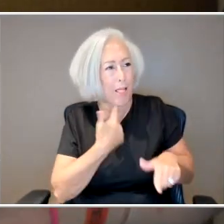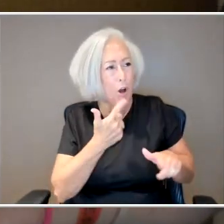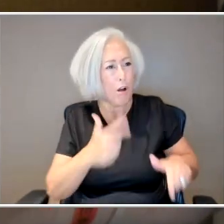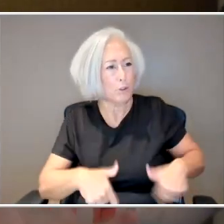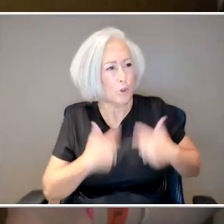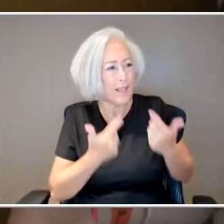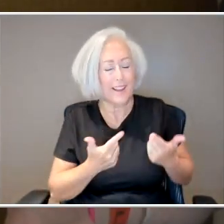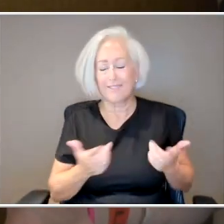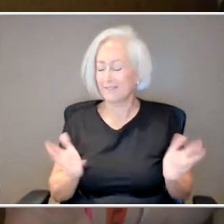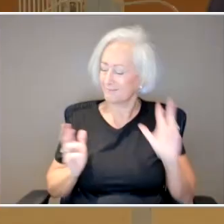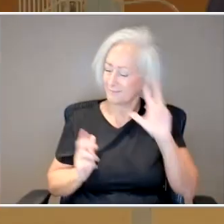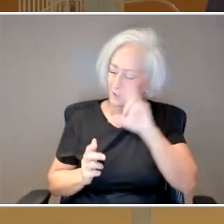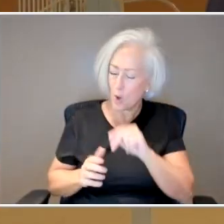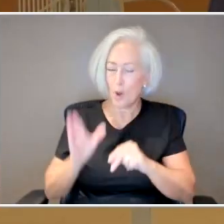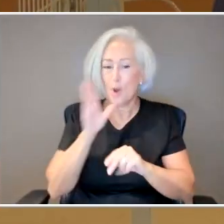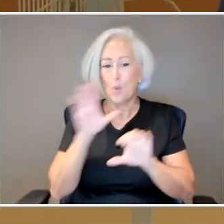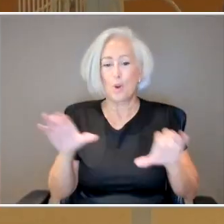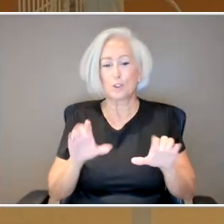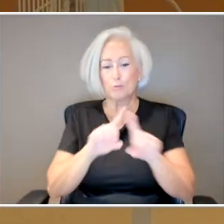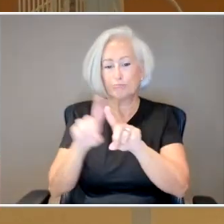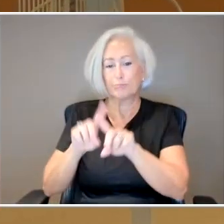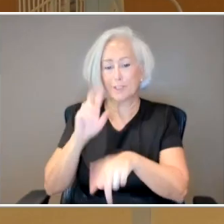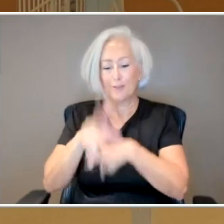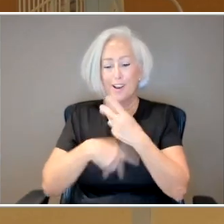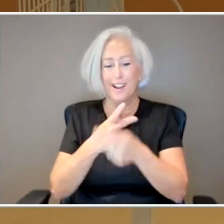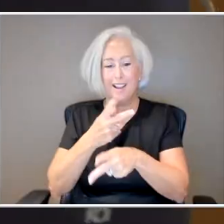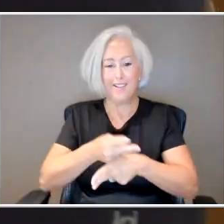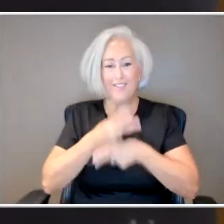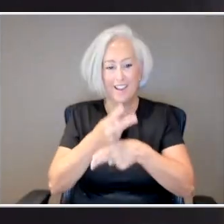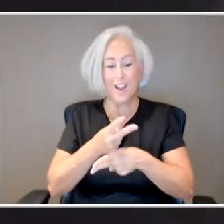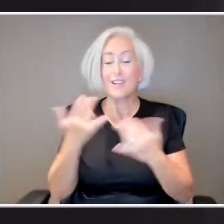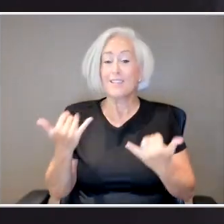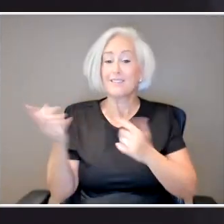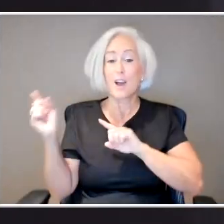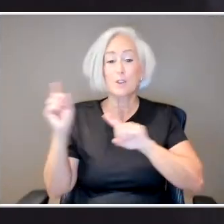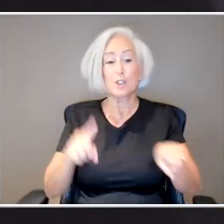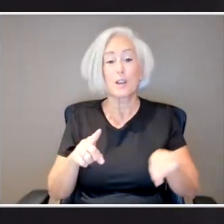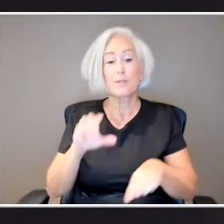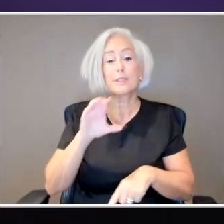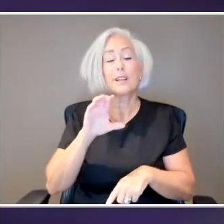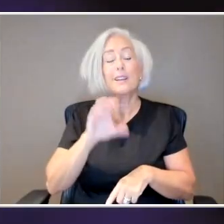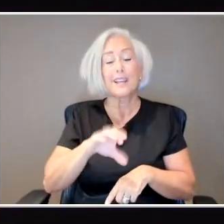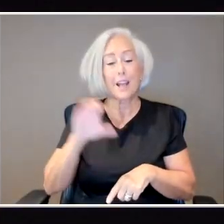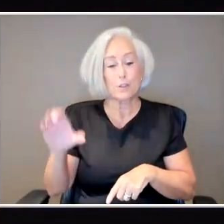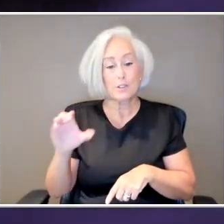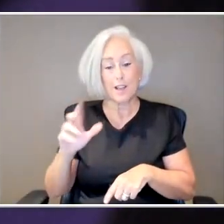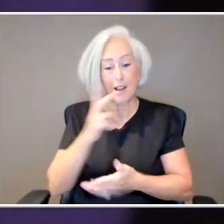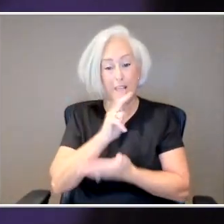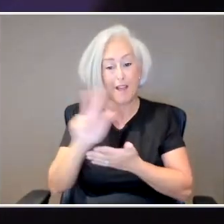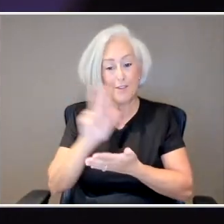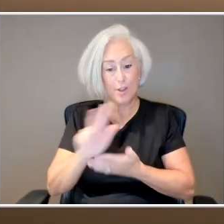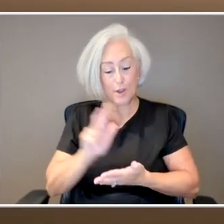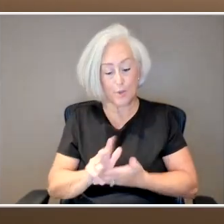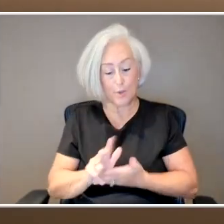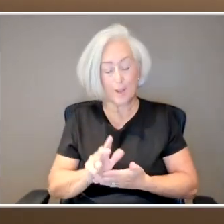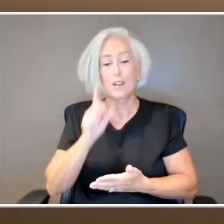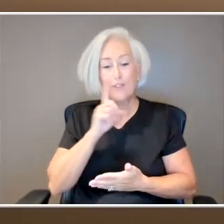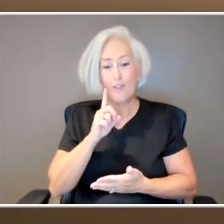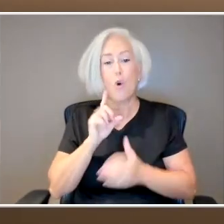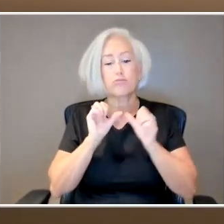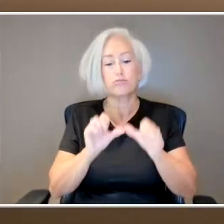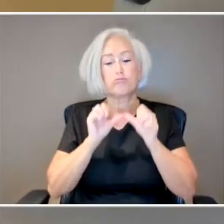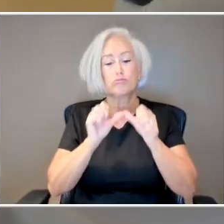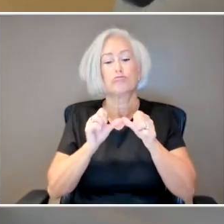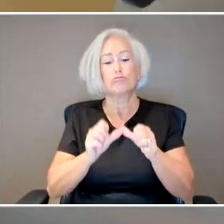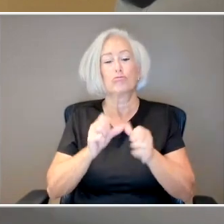We're going to do some palliative care." Now she comes to the cancer center every 3 weeks to get maintenance chemo treatment. Focus on the fight, not